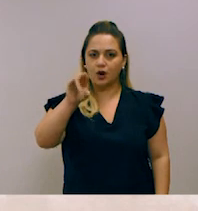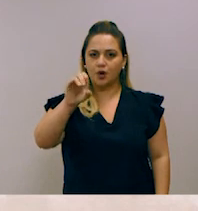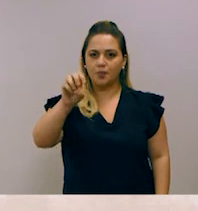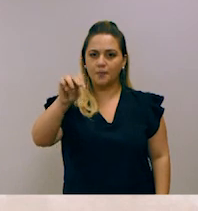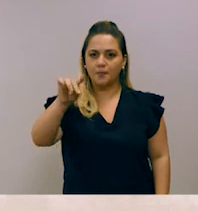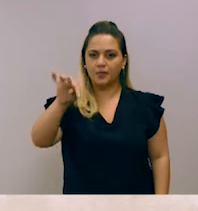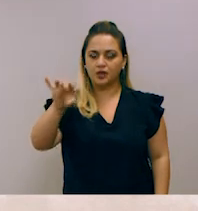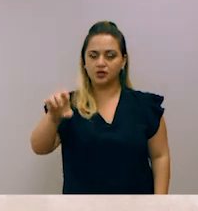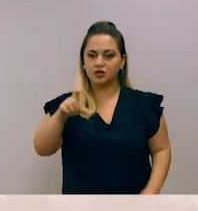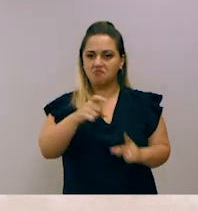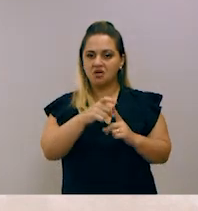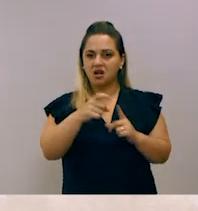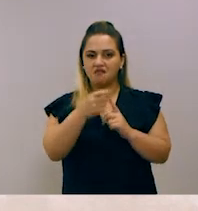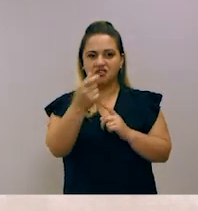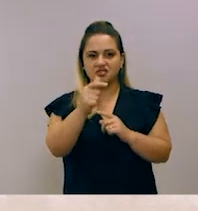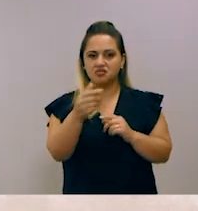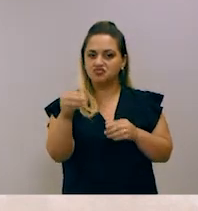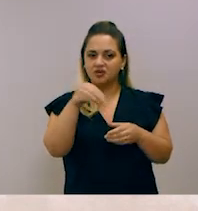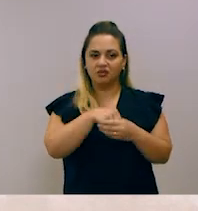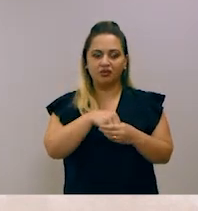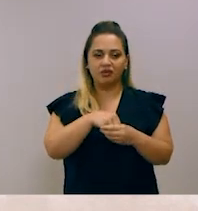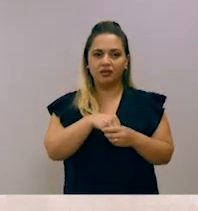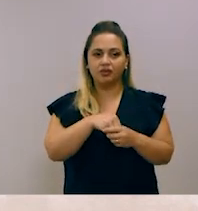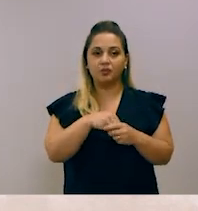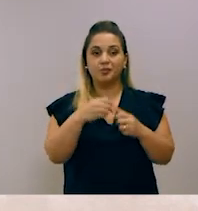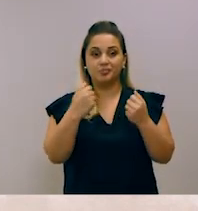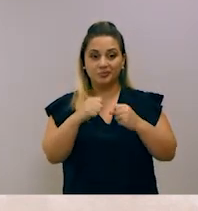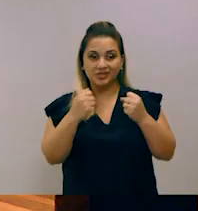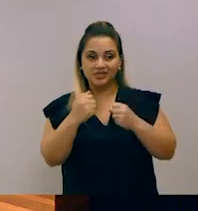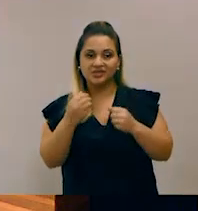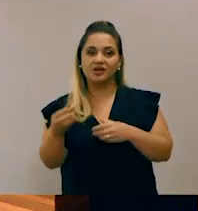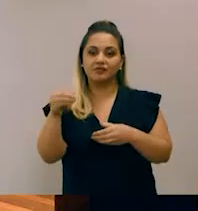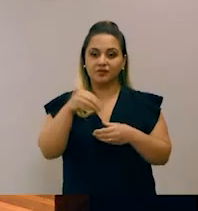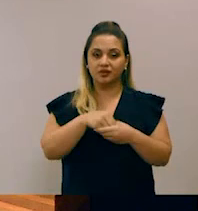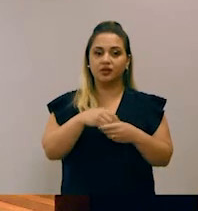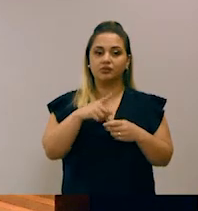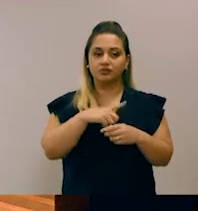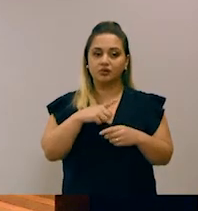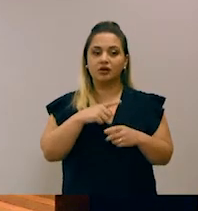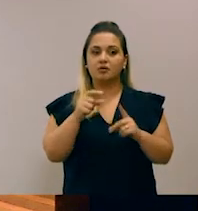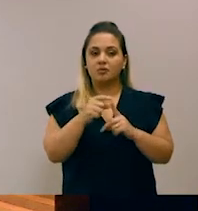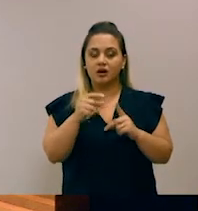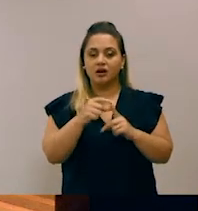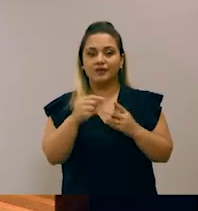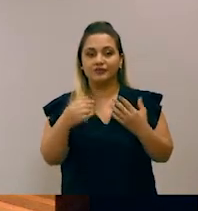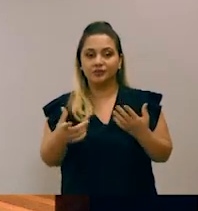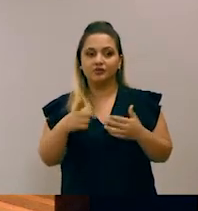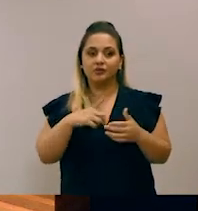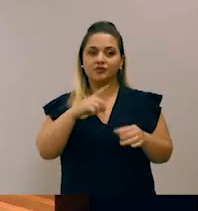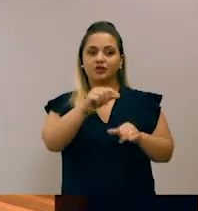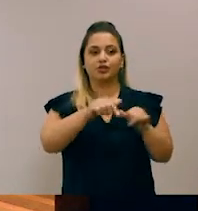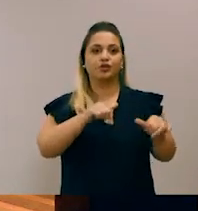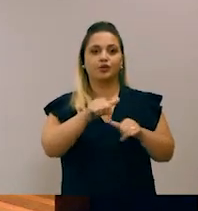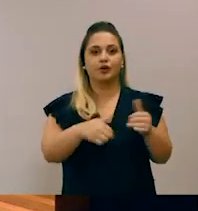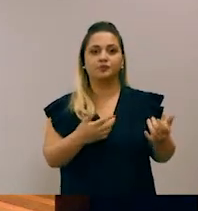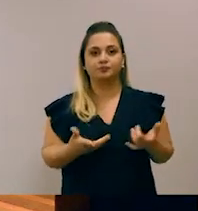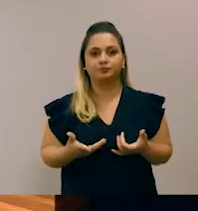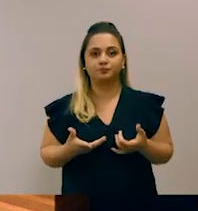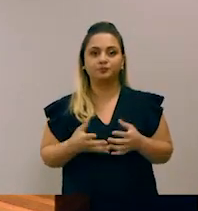agreement, and it should be there under the penalty of